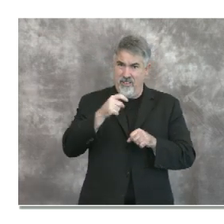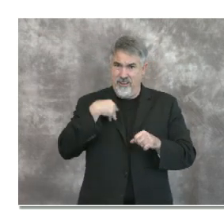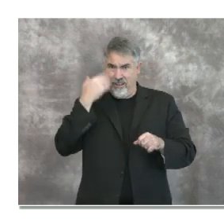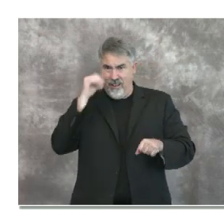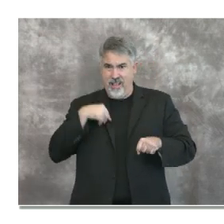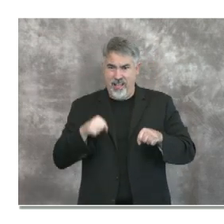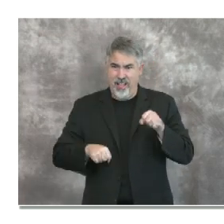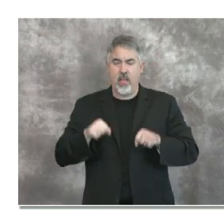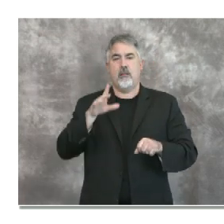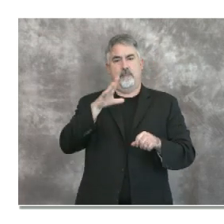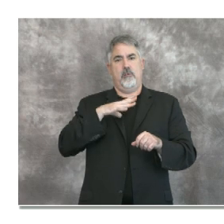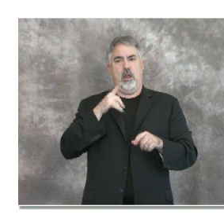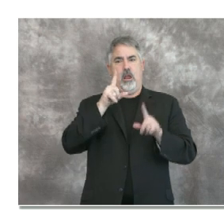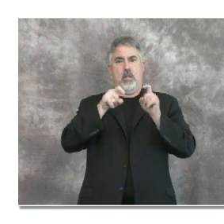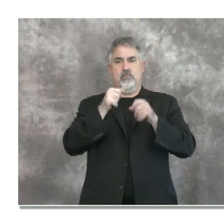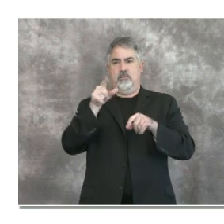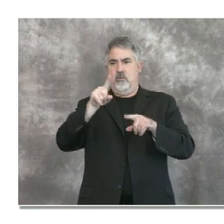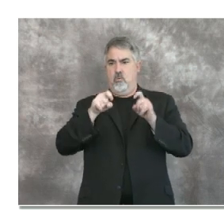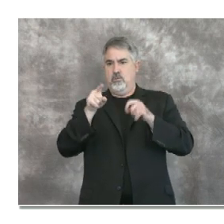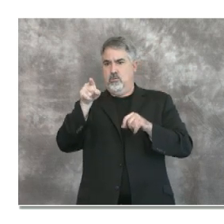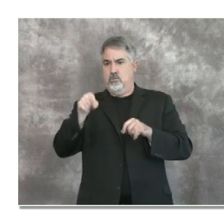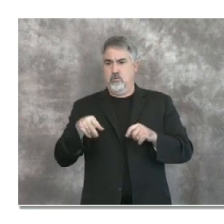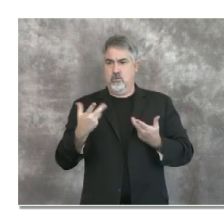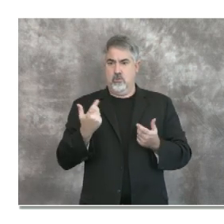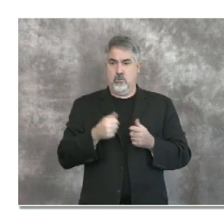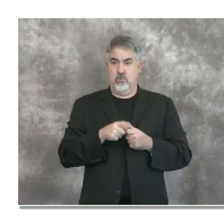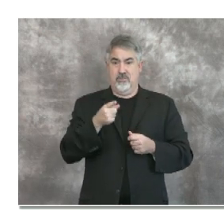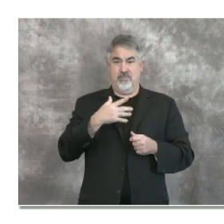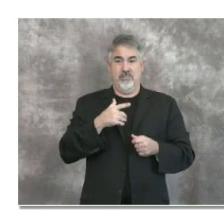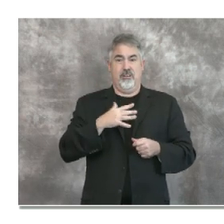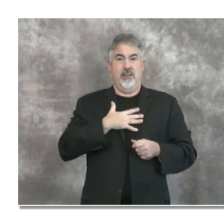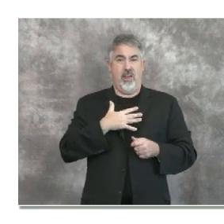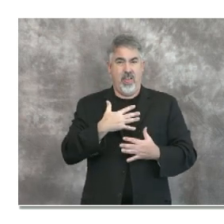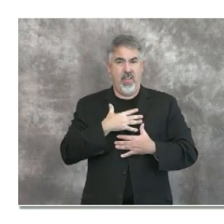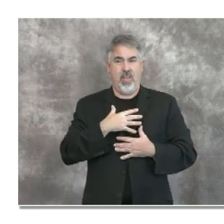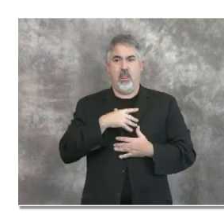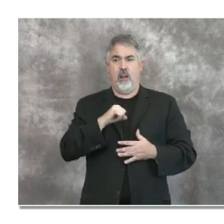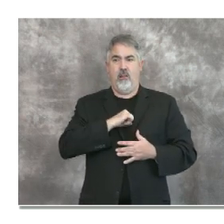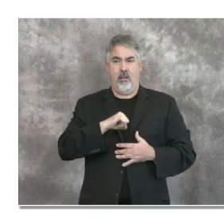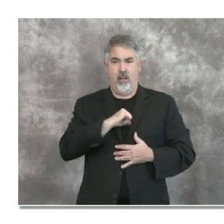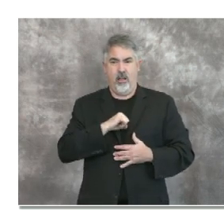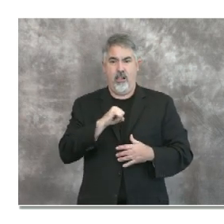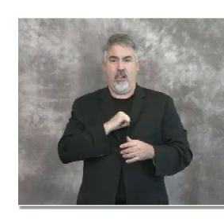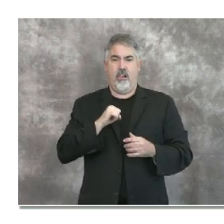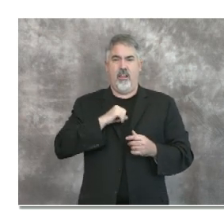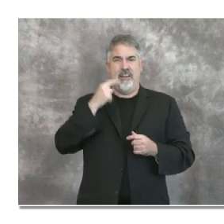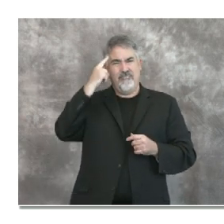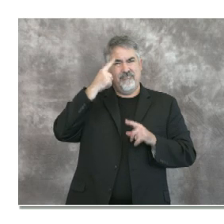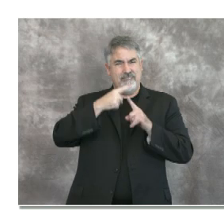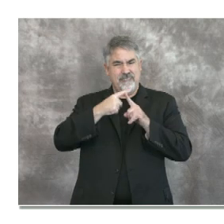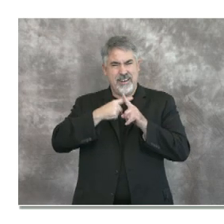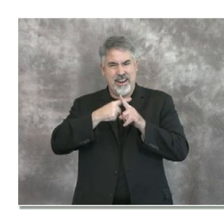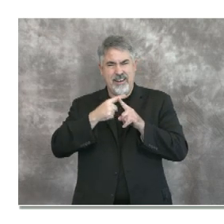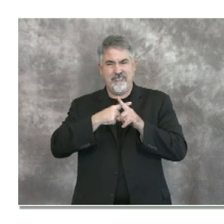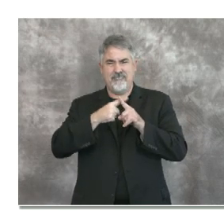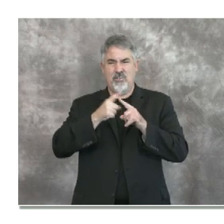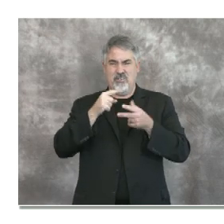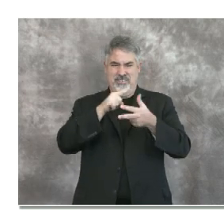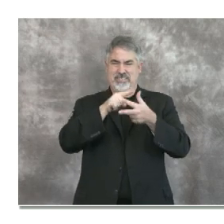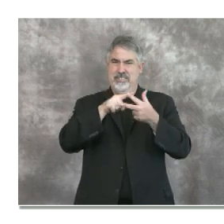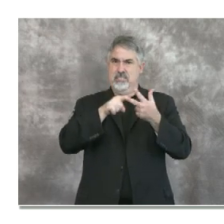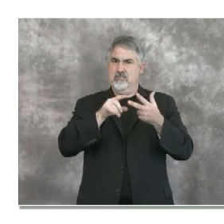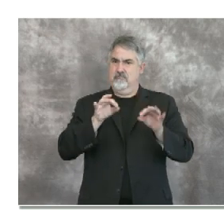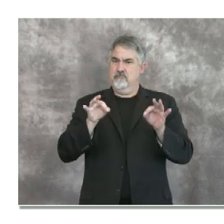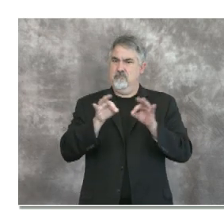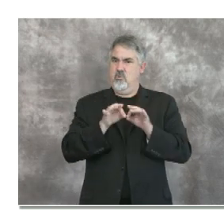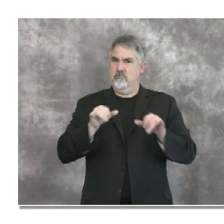following symptoms? Cough, shortness of breath, and then the third major symptom is fever, but the other symptoms in here can